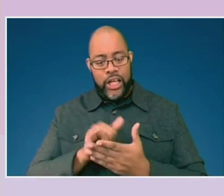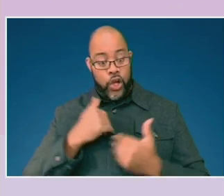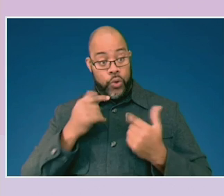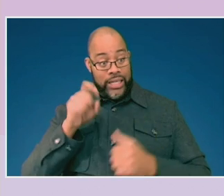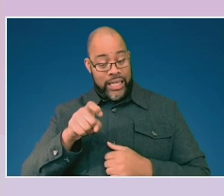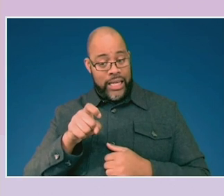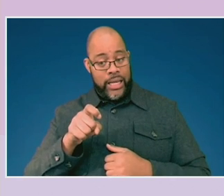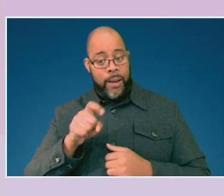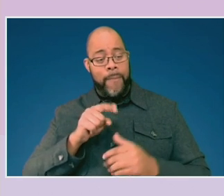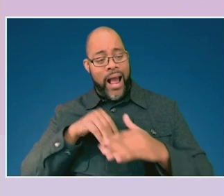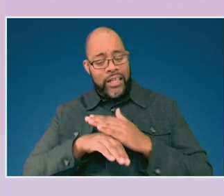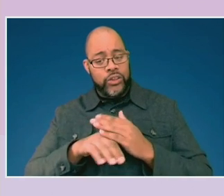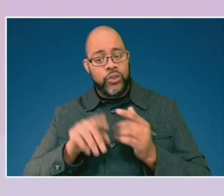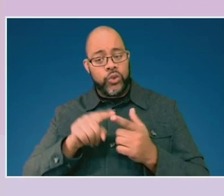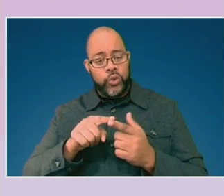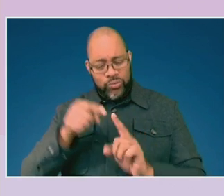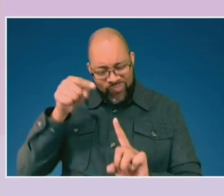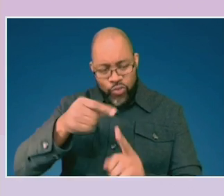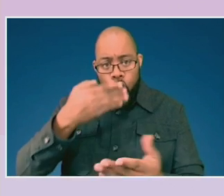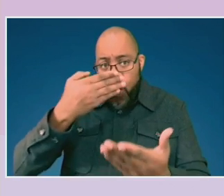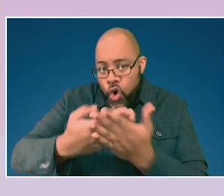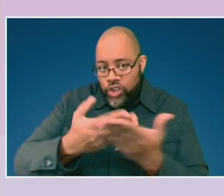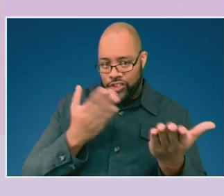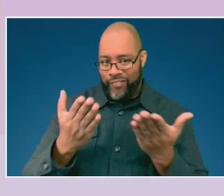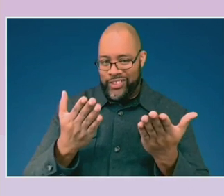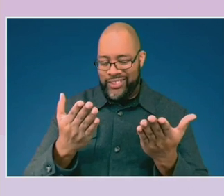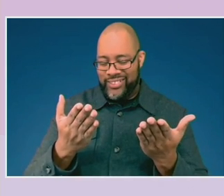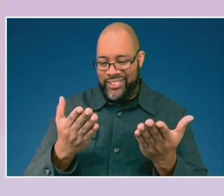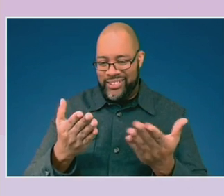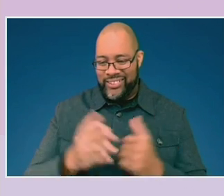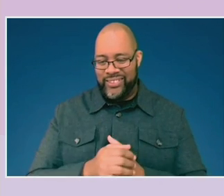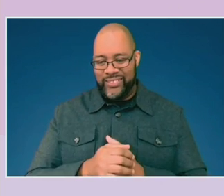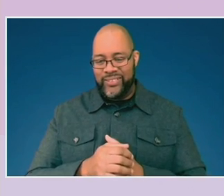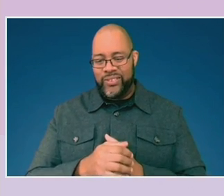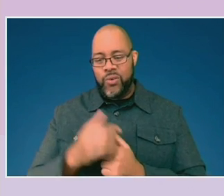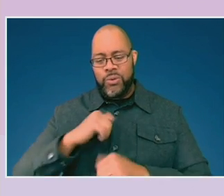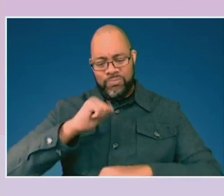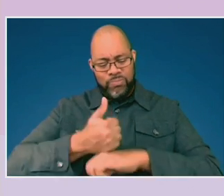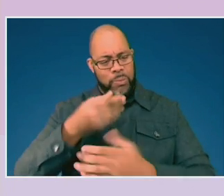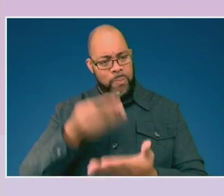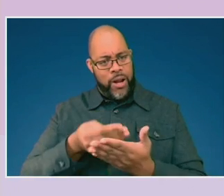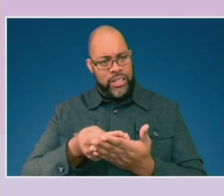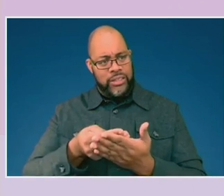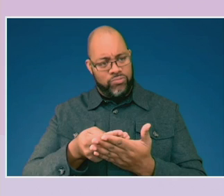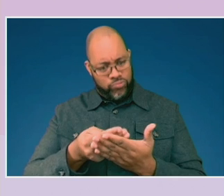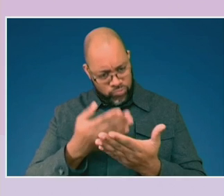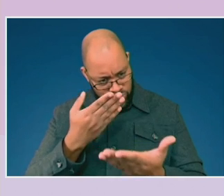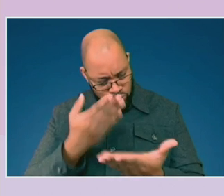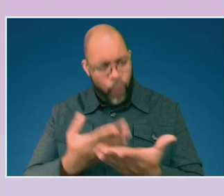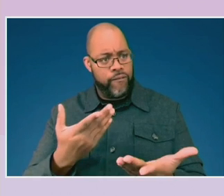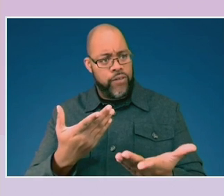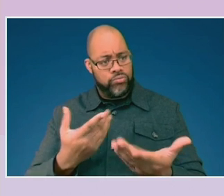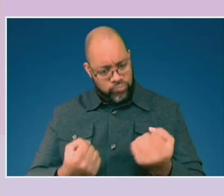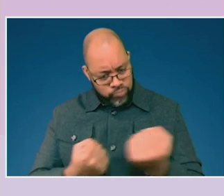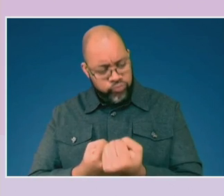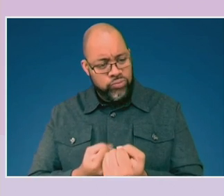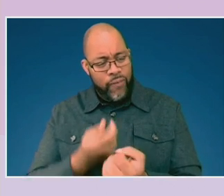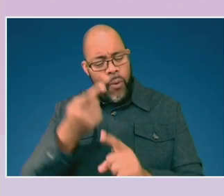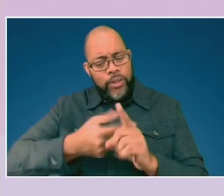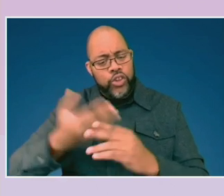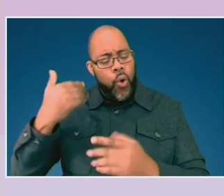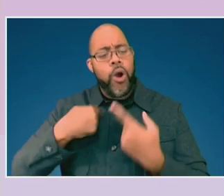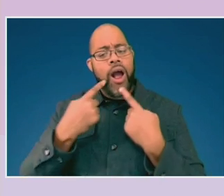it's access to good services. We've been putting our money where our mouth is. Just a few months ago, we